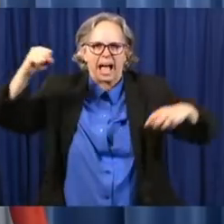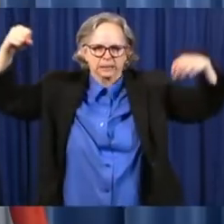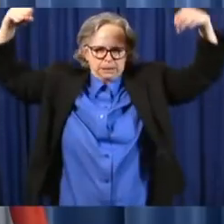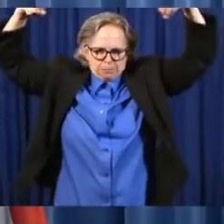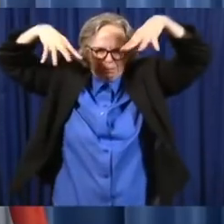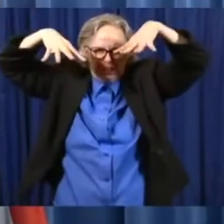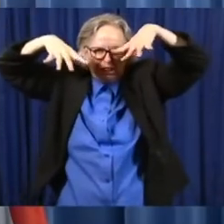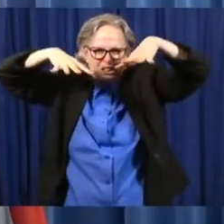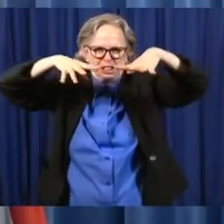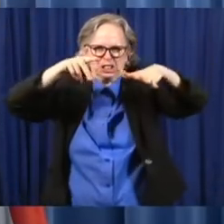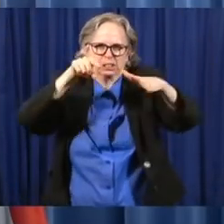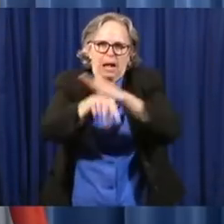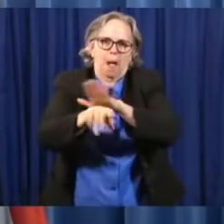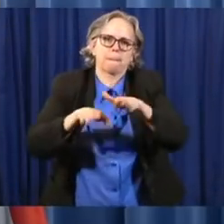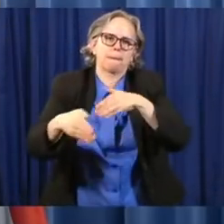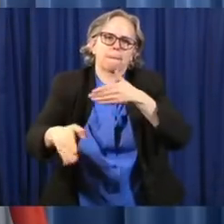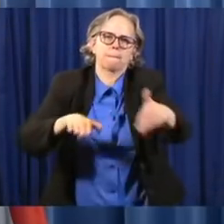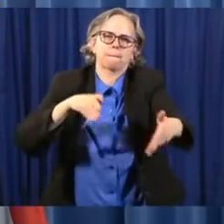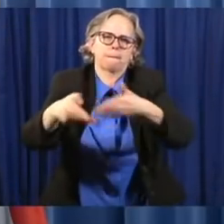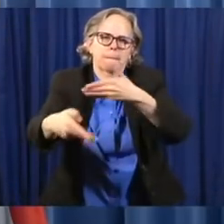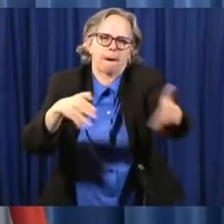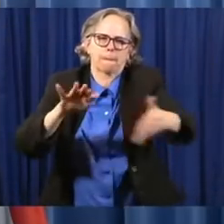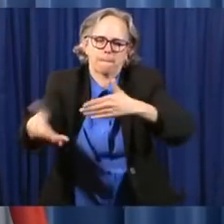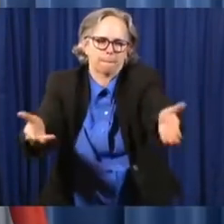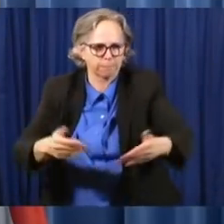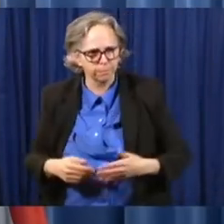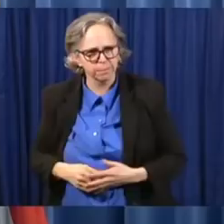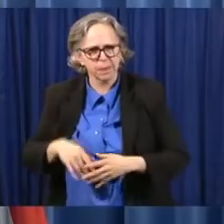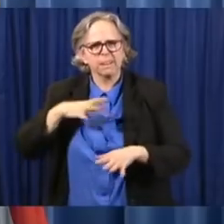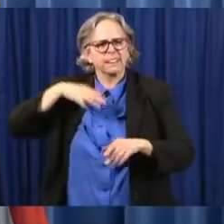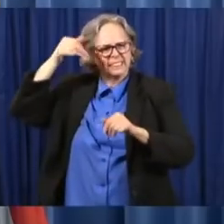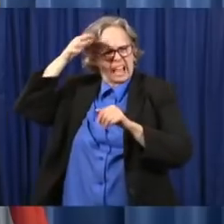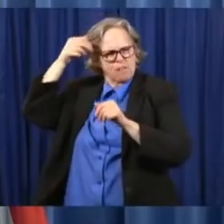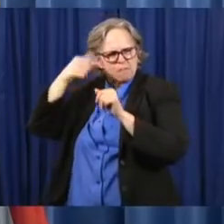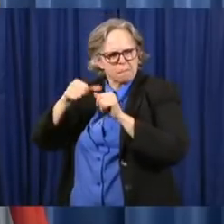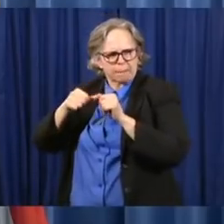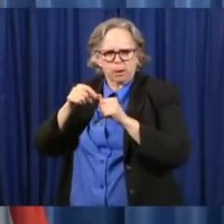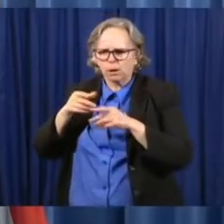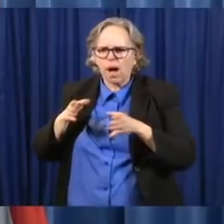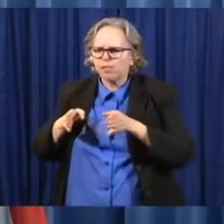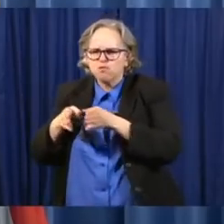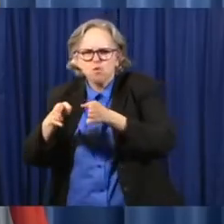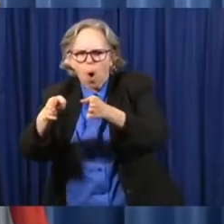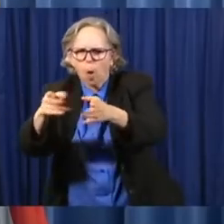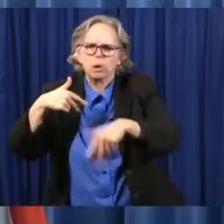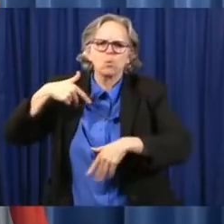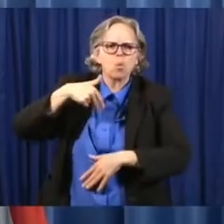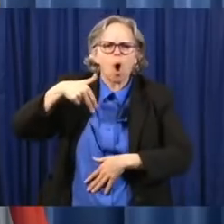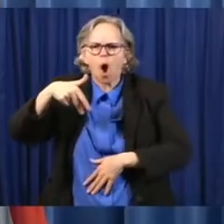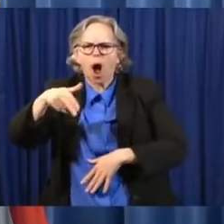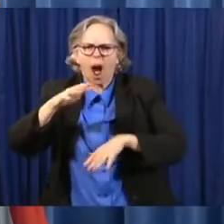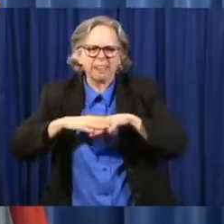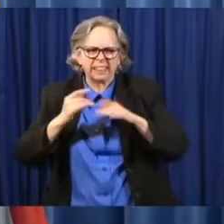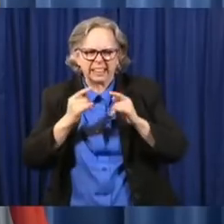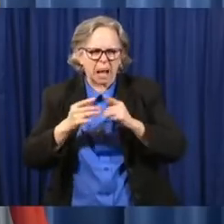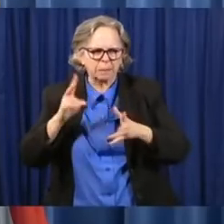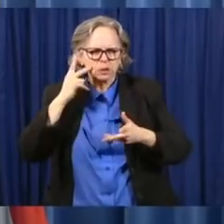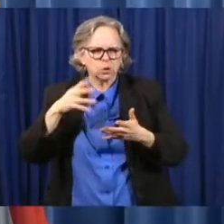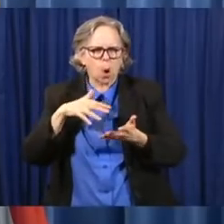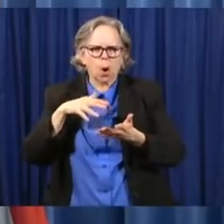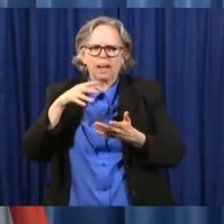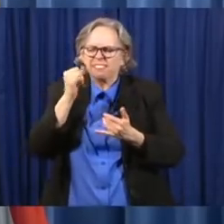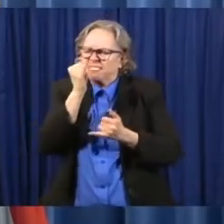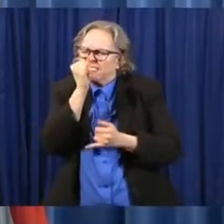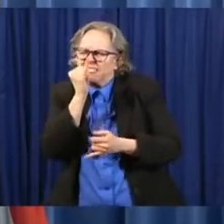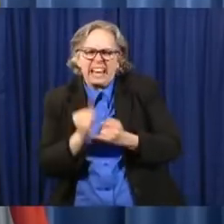remembered walking down the road near the camp shortly after he got there and encountering a weak, terribly thin man